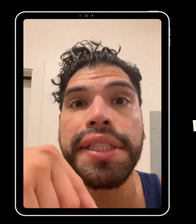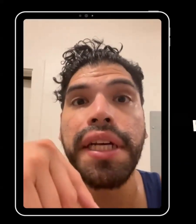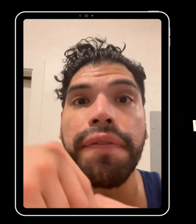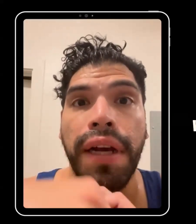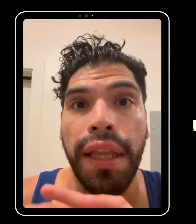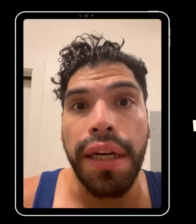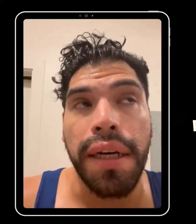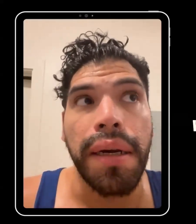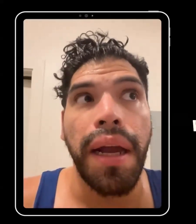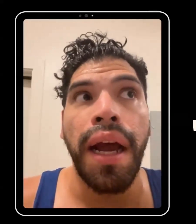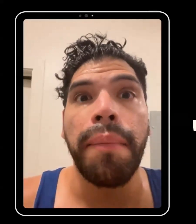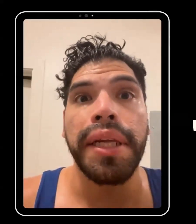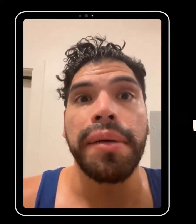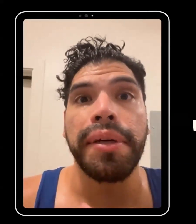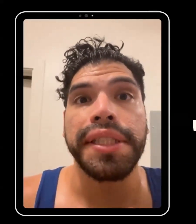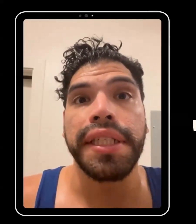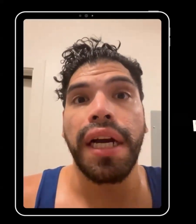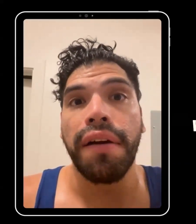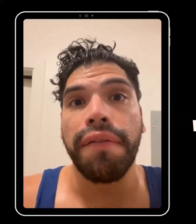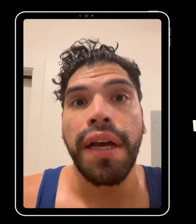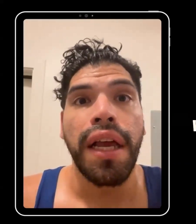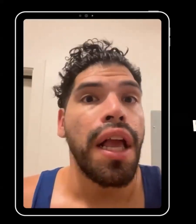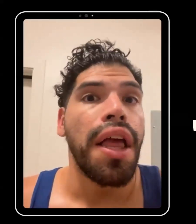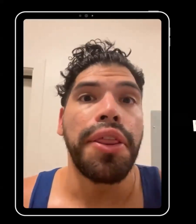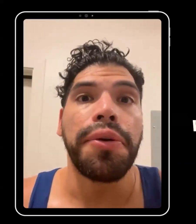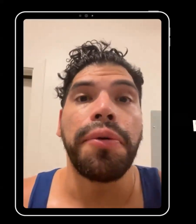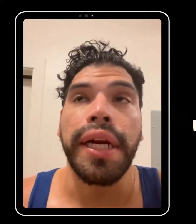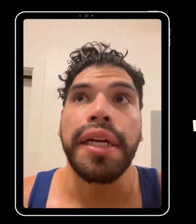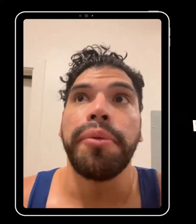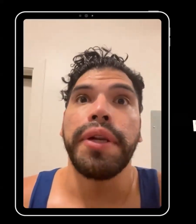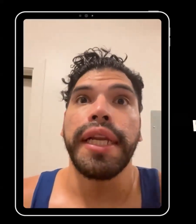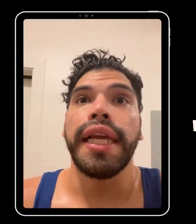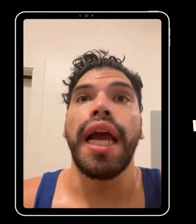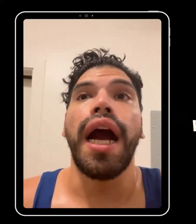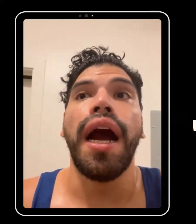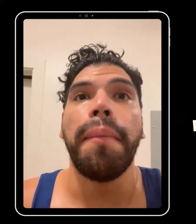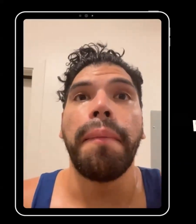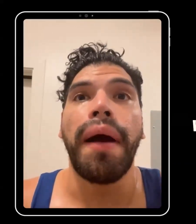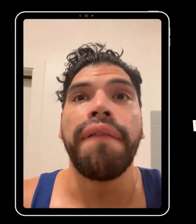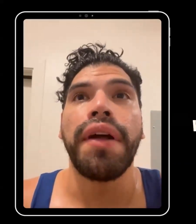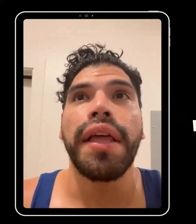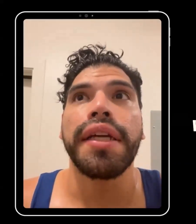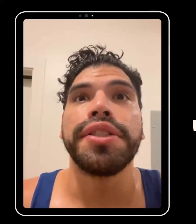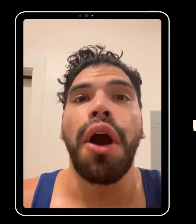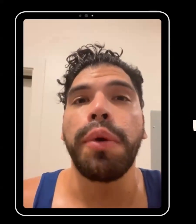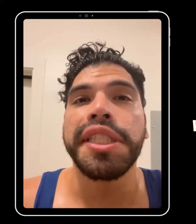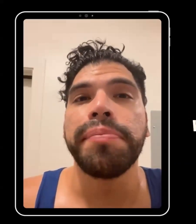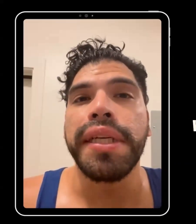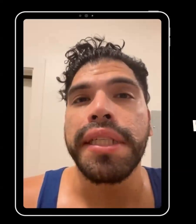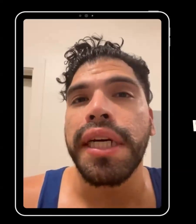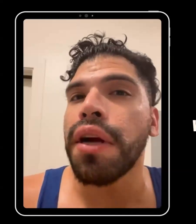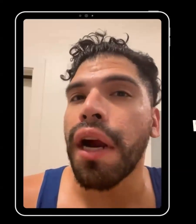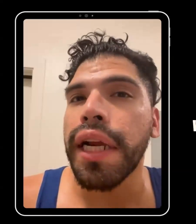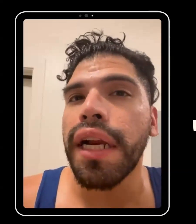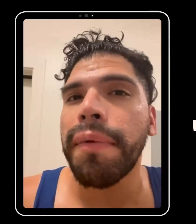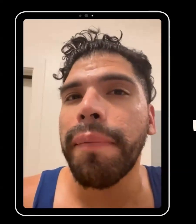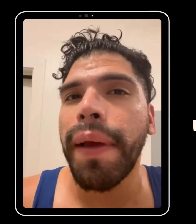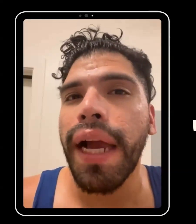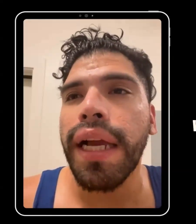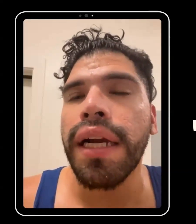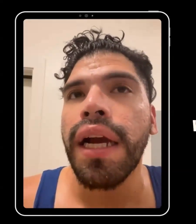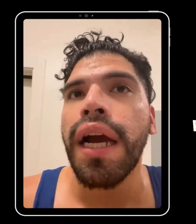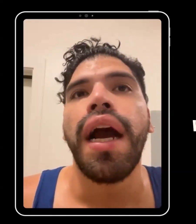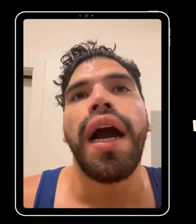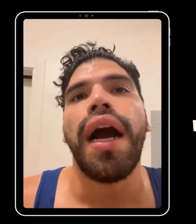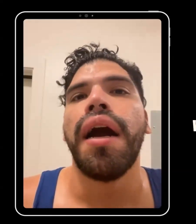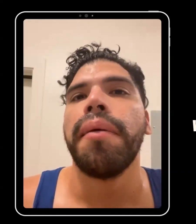Being a person of color, being a person of the queer community, I felt like it always been a character for my